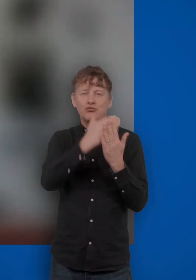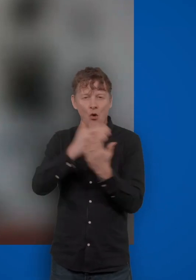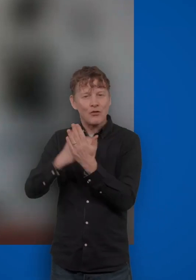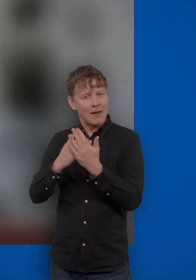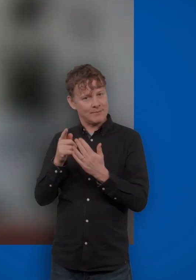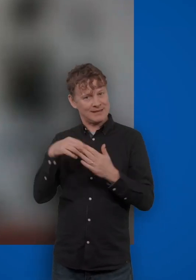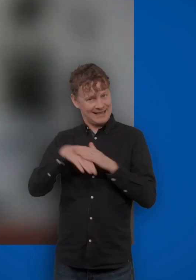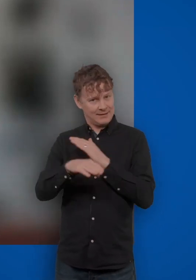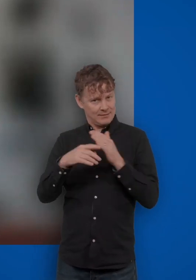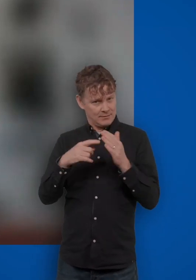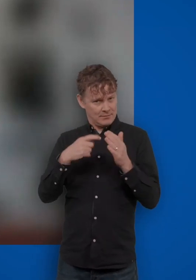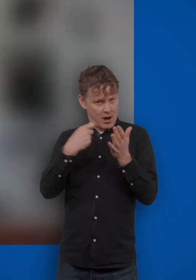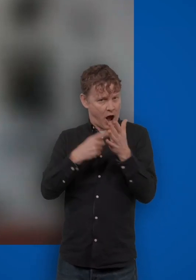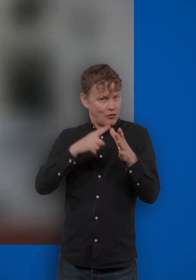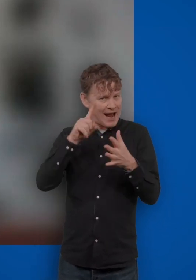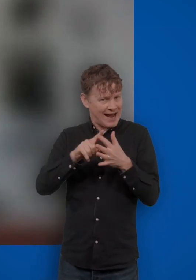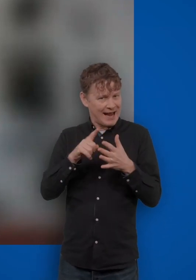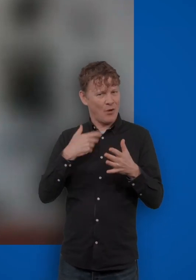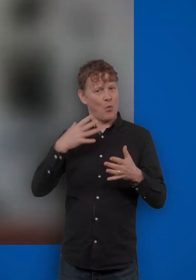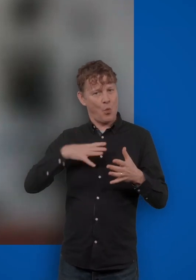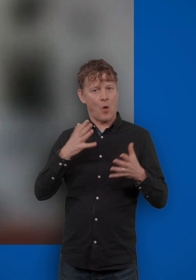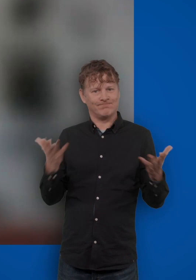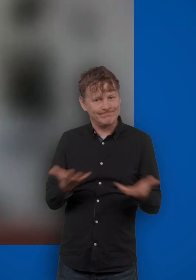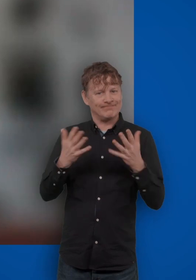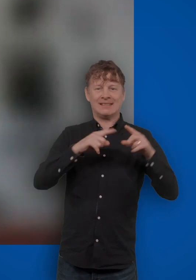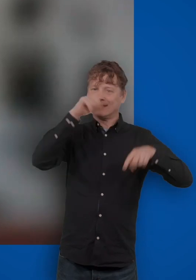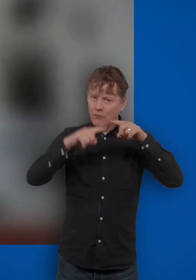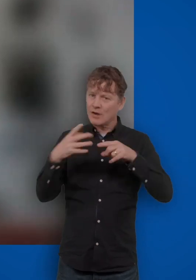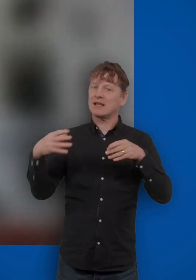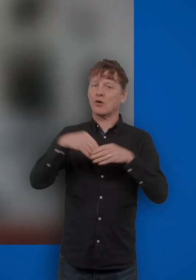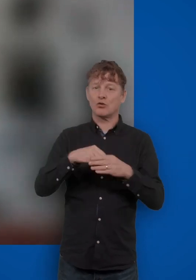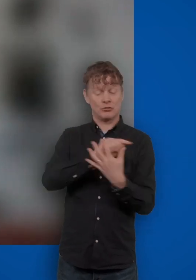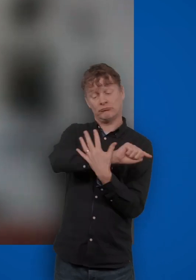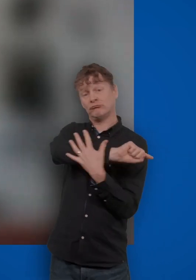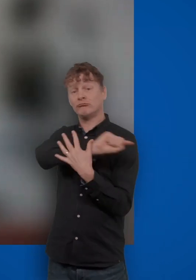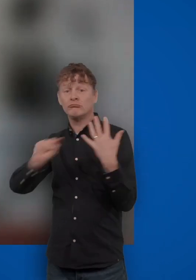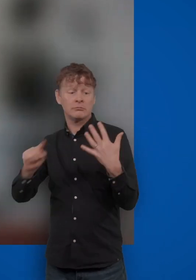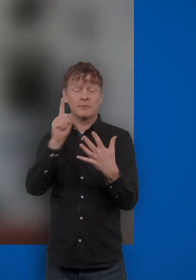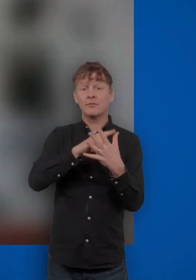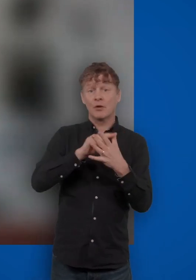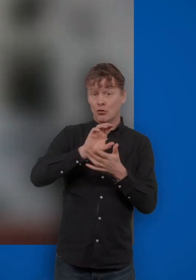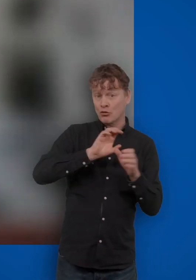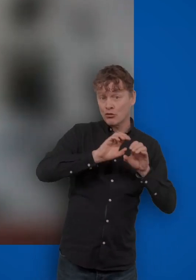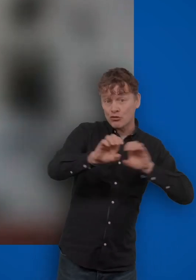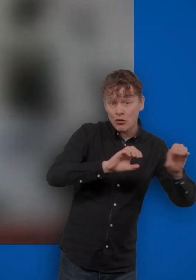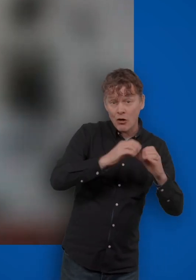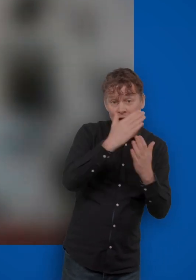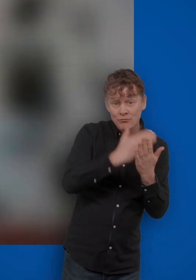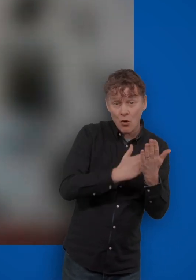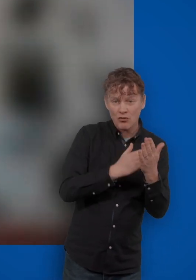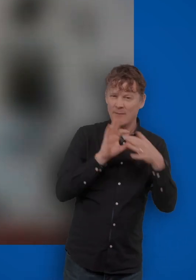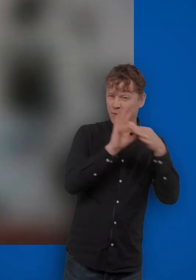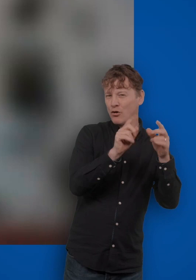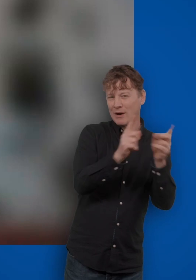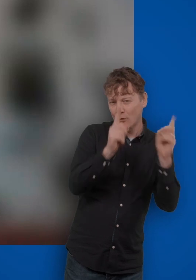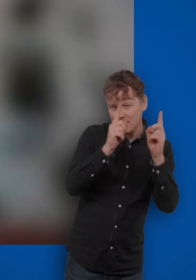the Royal Academy of Engineering aimed at improving diversity and inclusion, and that ranges from a grants program for